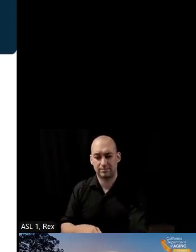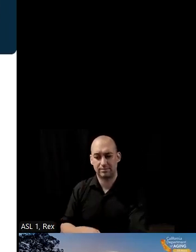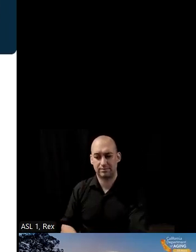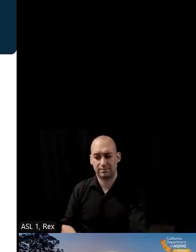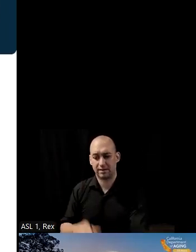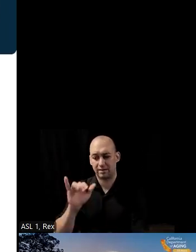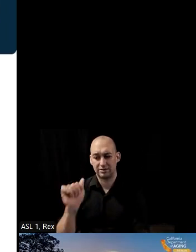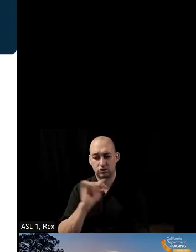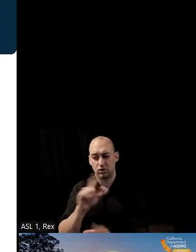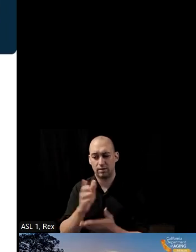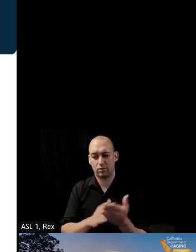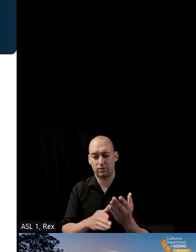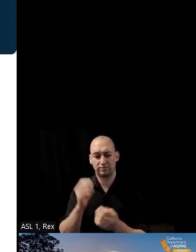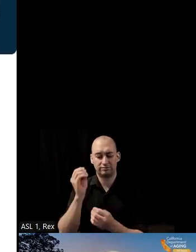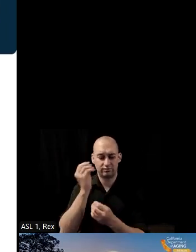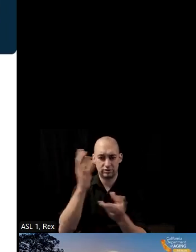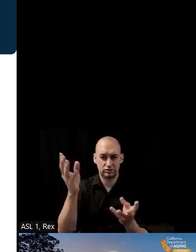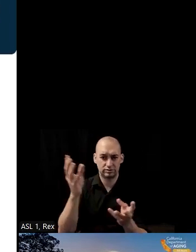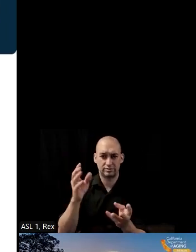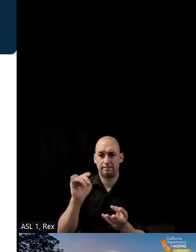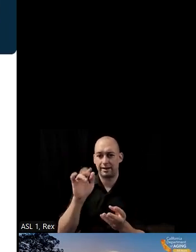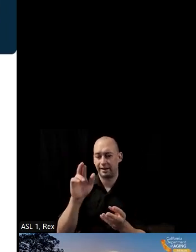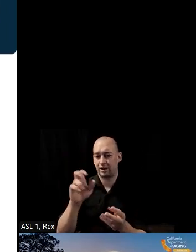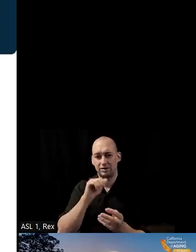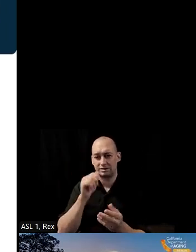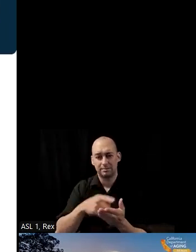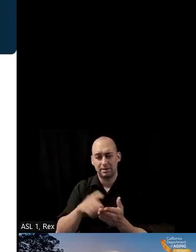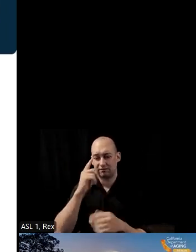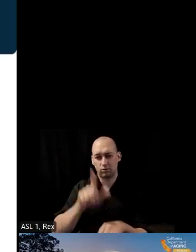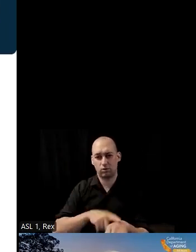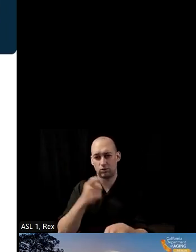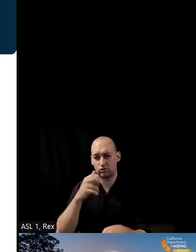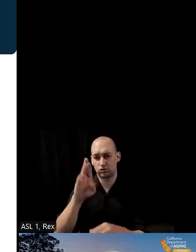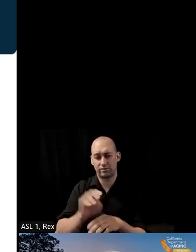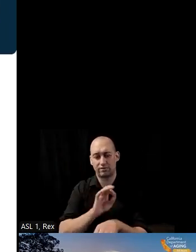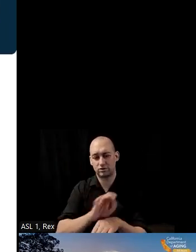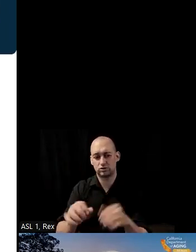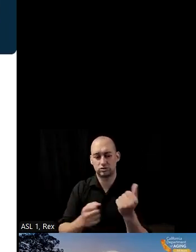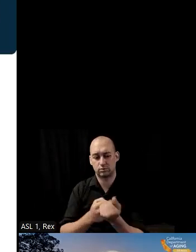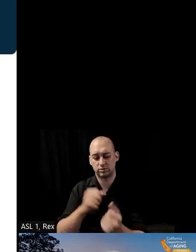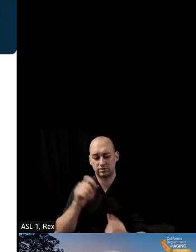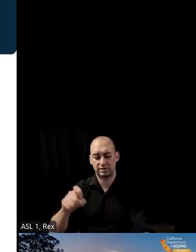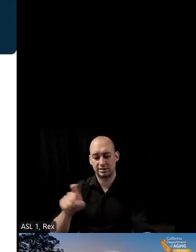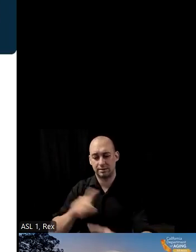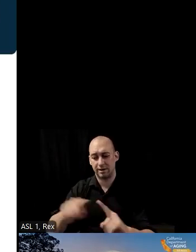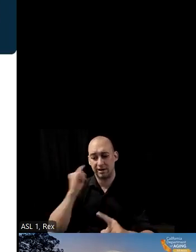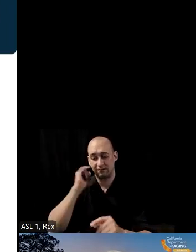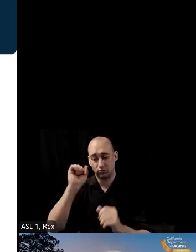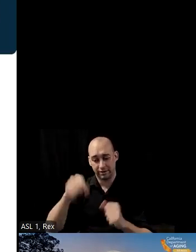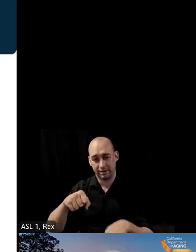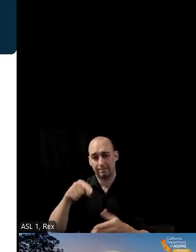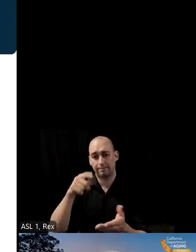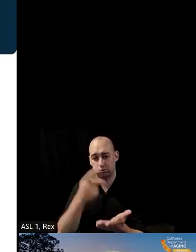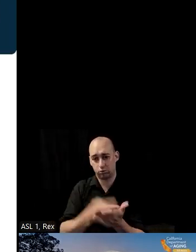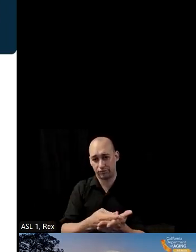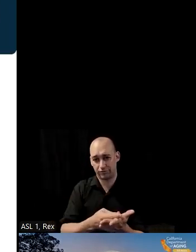this narrative that Medicare does not pay for functional long-term services and supports needs. But if we can prove that